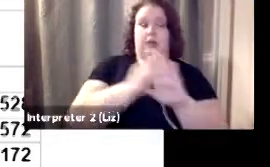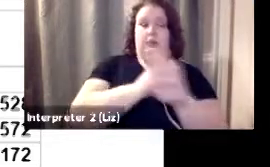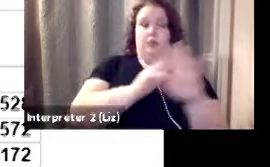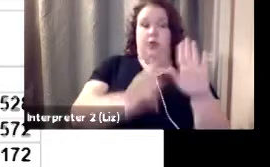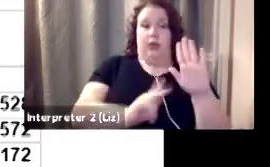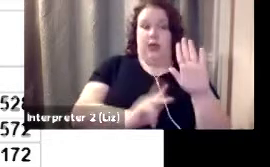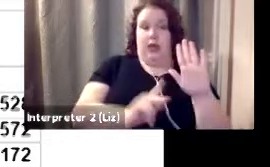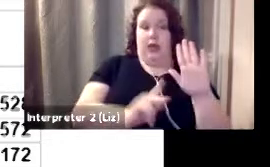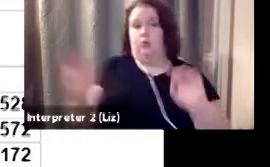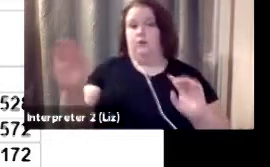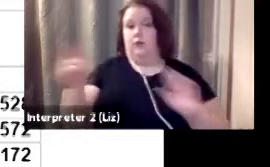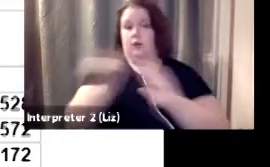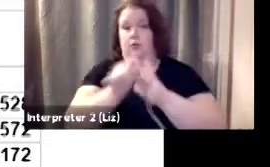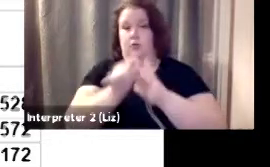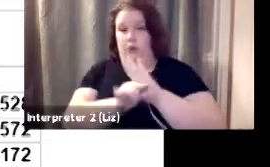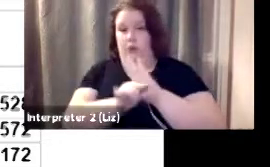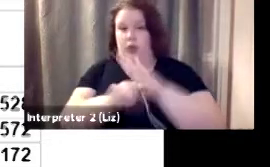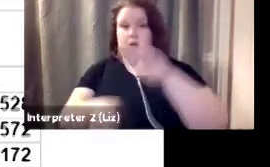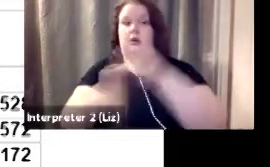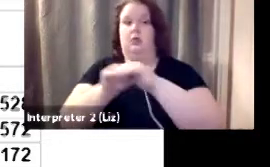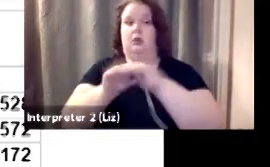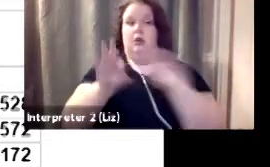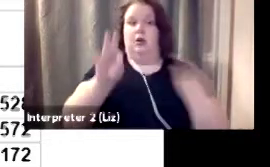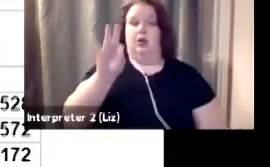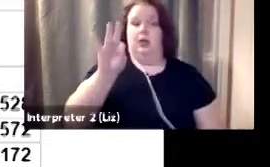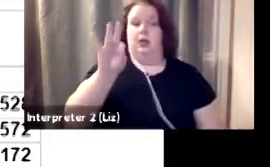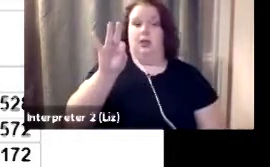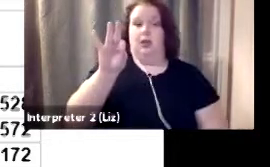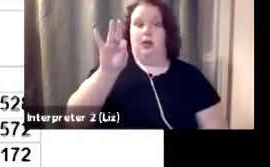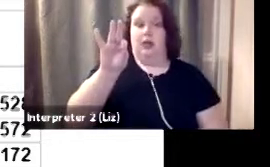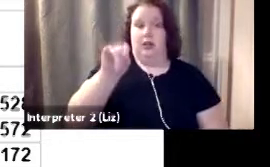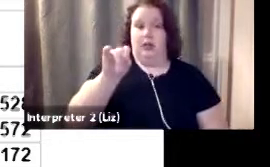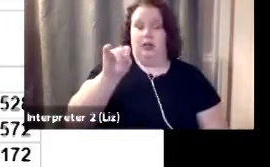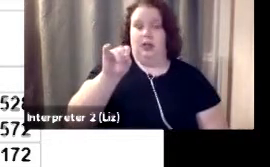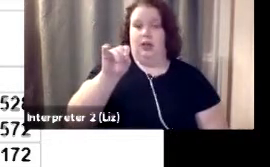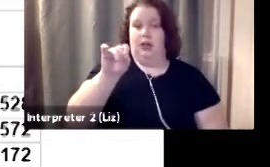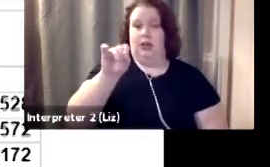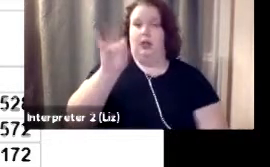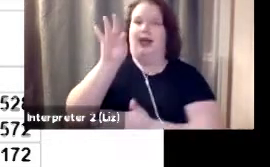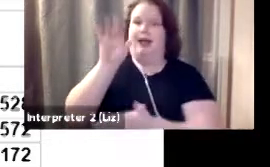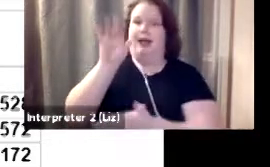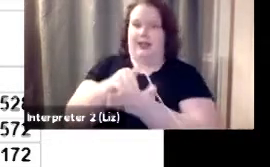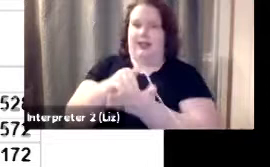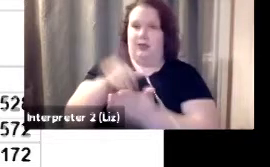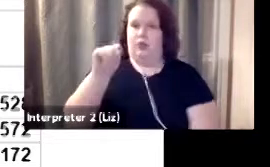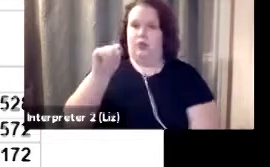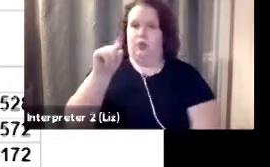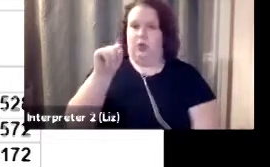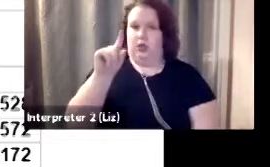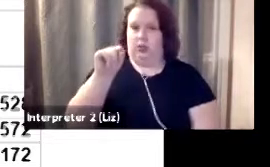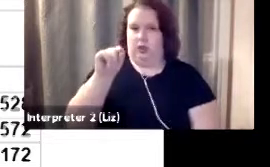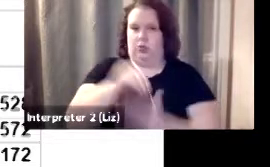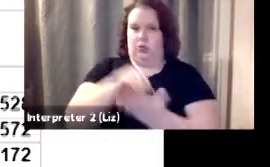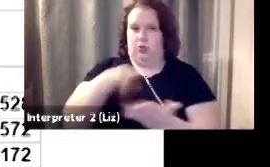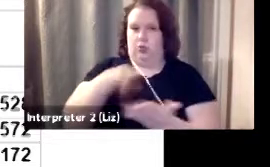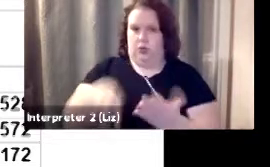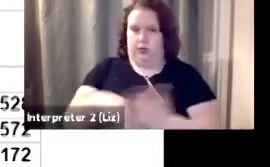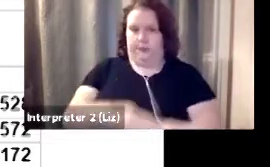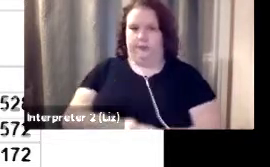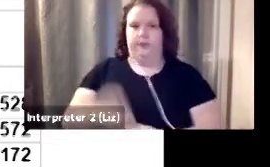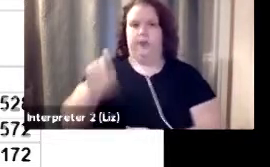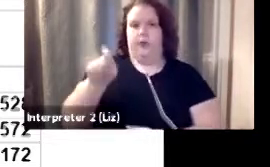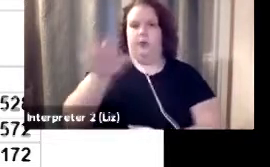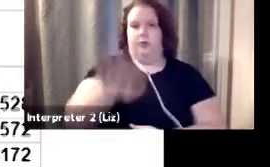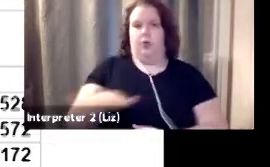see that, you know, to do this, to address all the current needs, uh, from the facility condition assessment, somewhere around 190 to